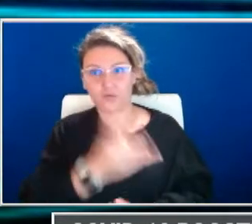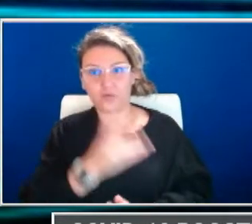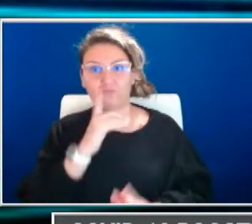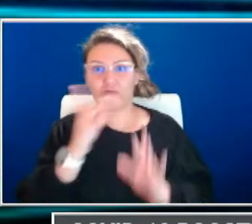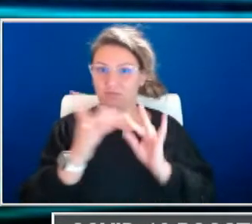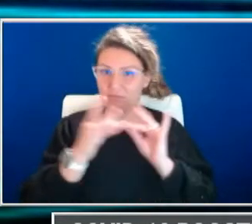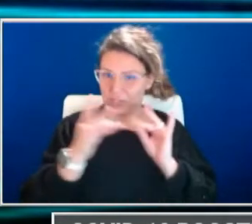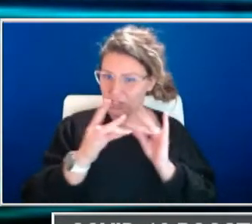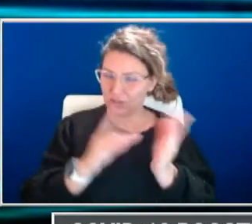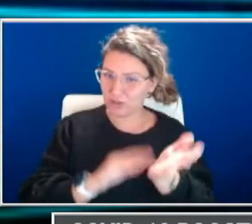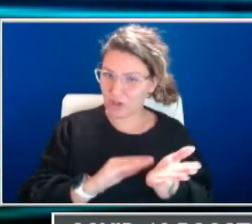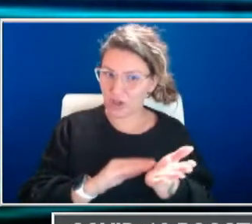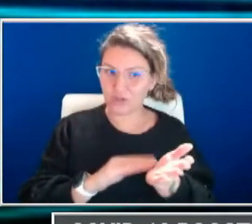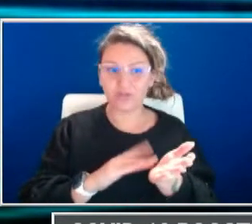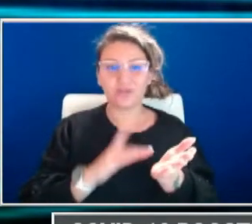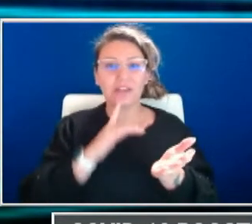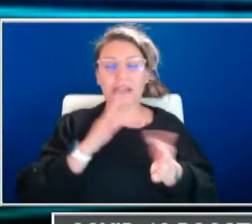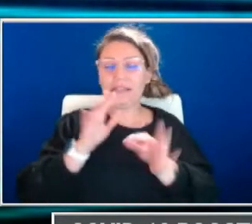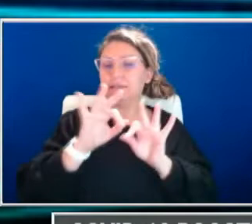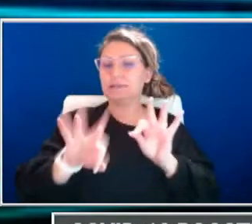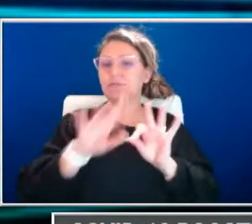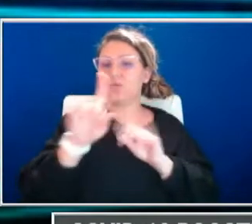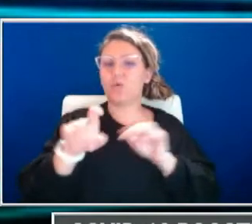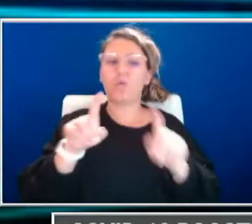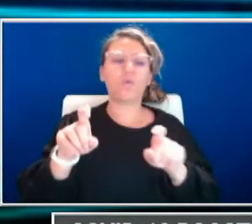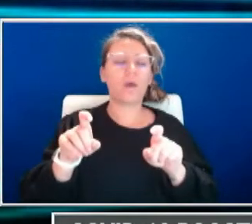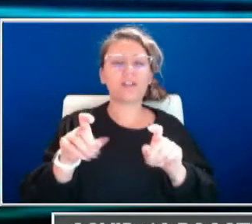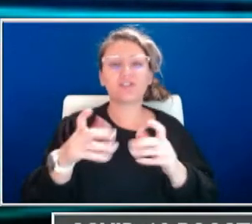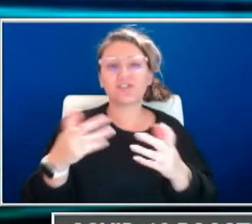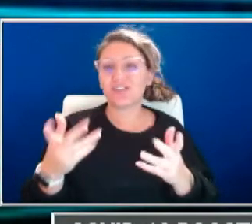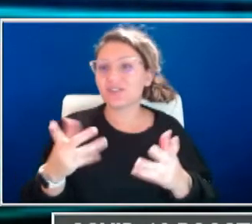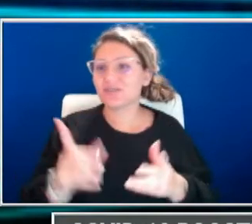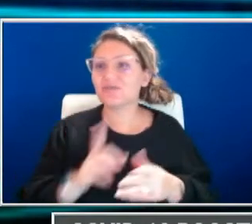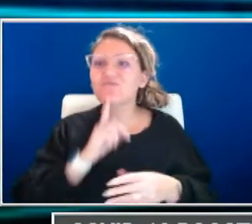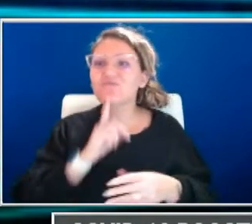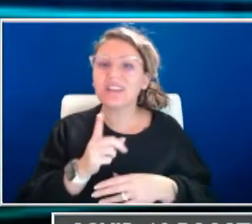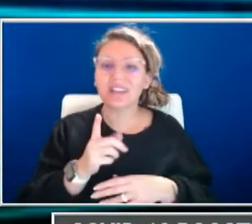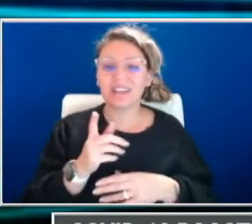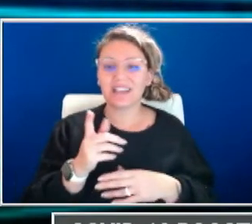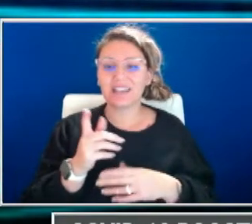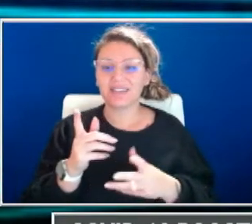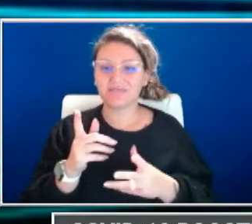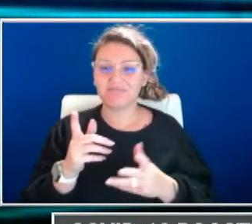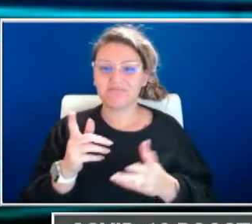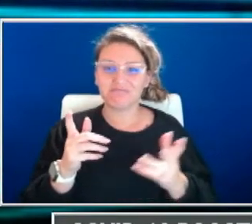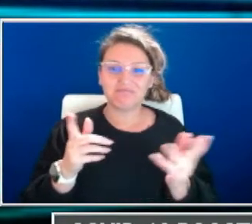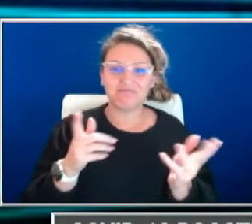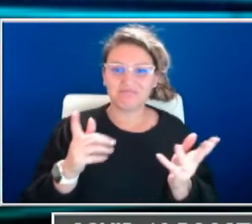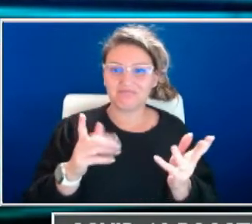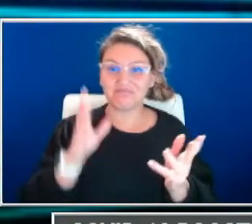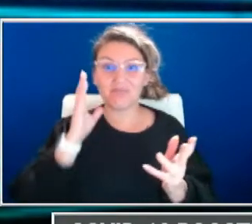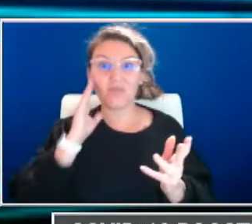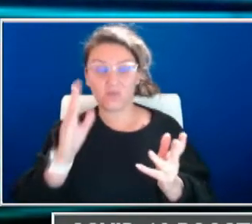doctor. Sometimes a simple question will really bring out a problem.